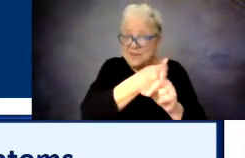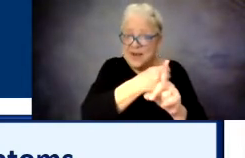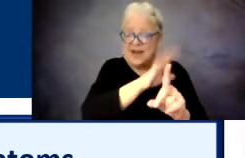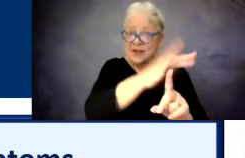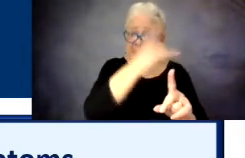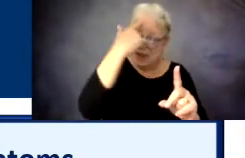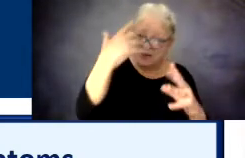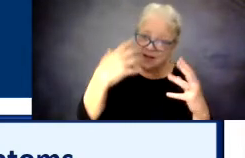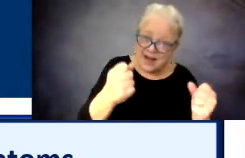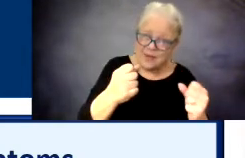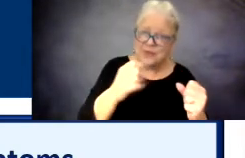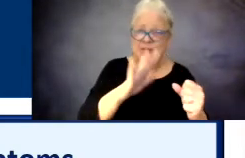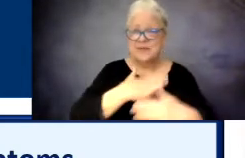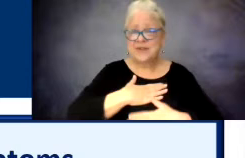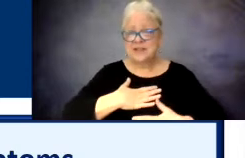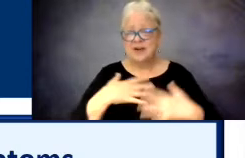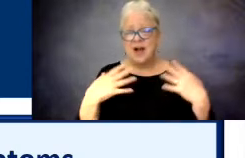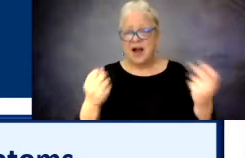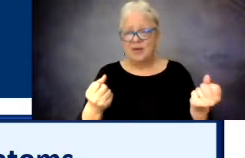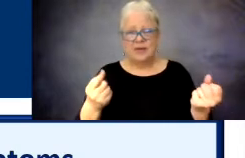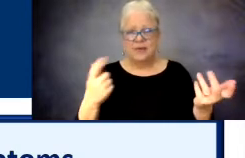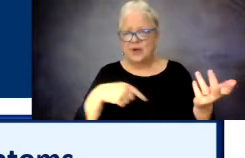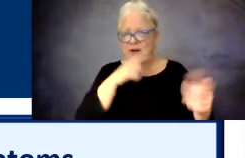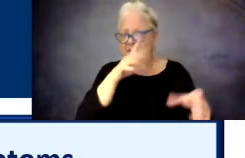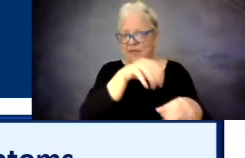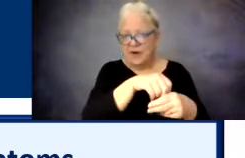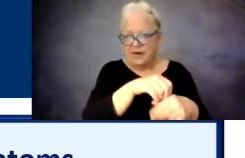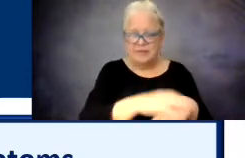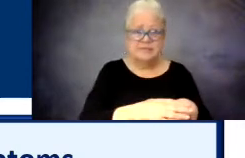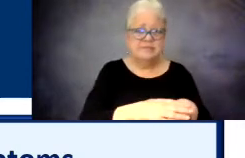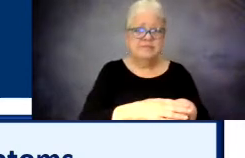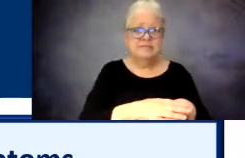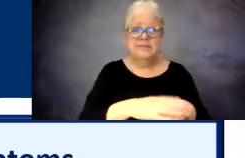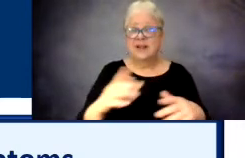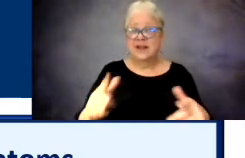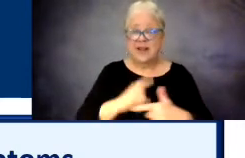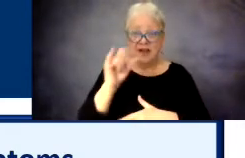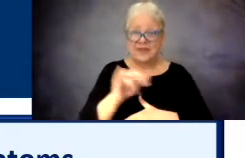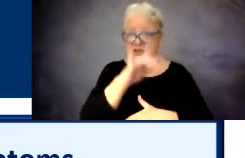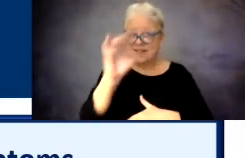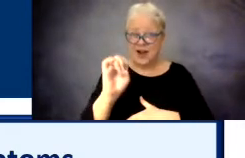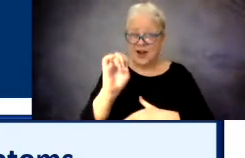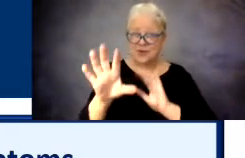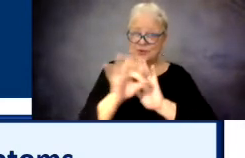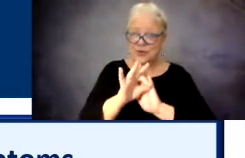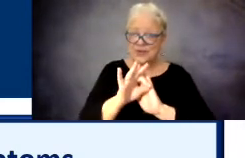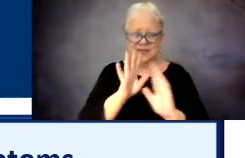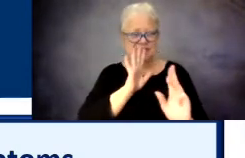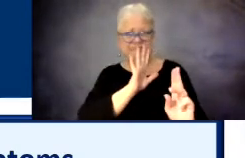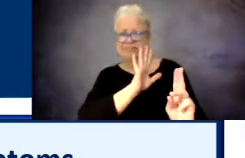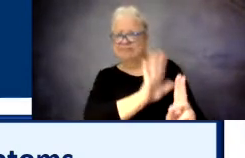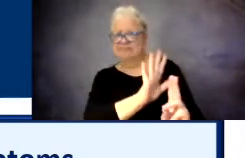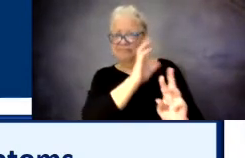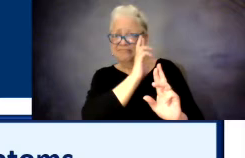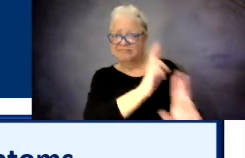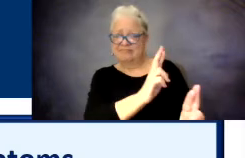lifestyle choices are not abuse. And, we have to take all of those factors into consideration. Signs and